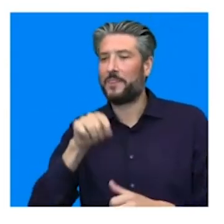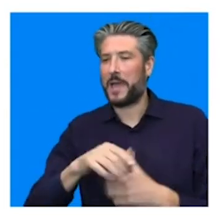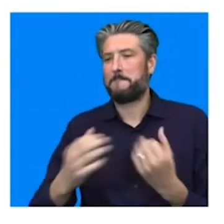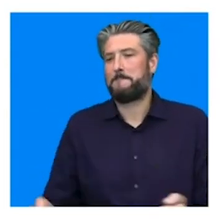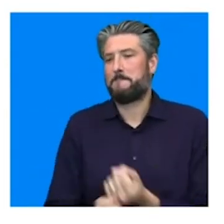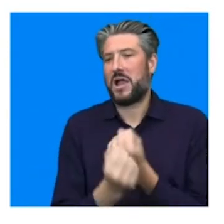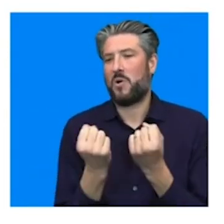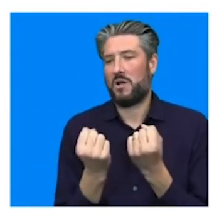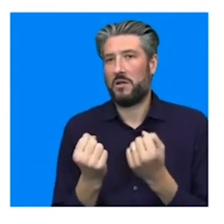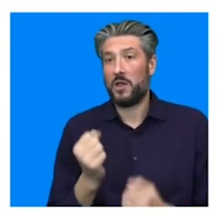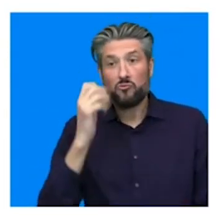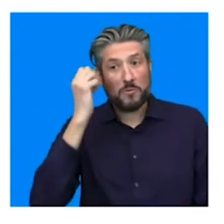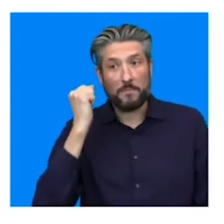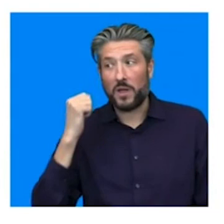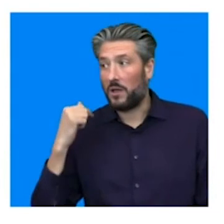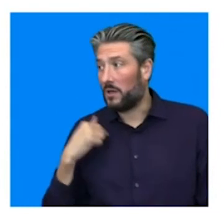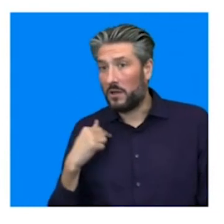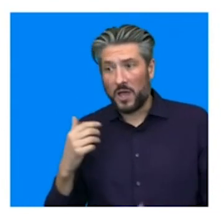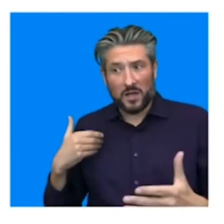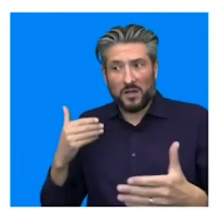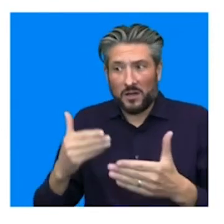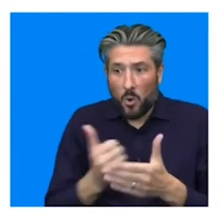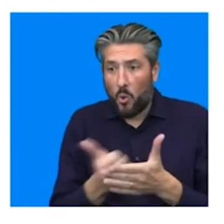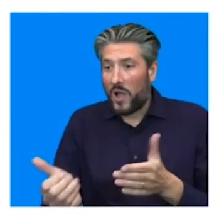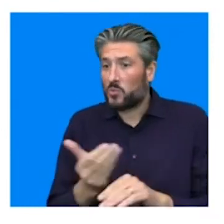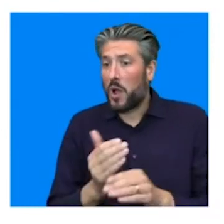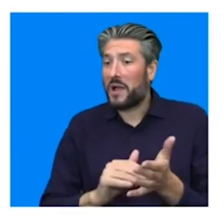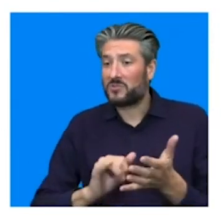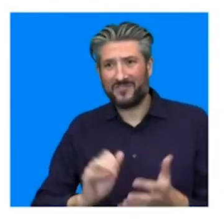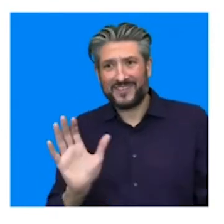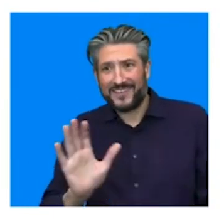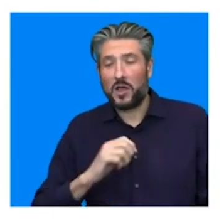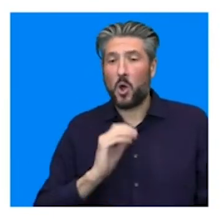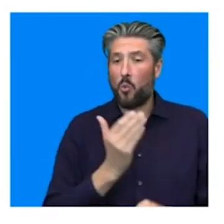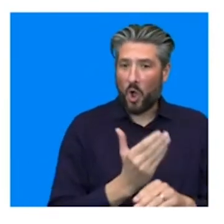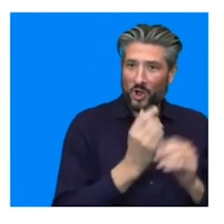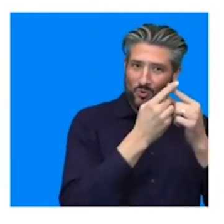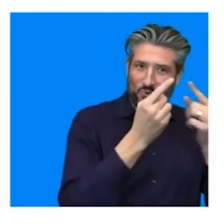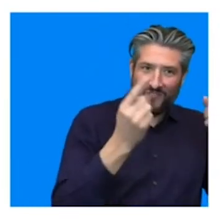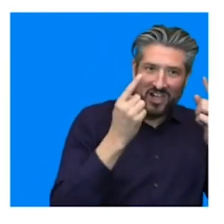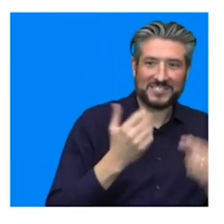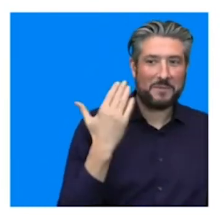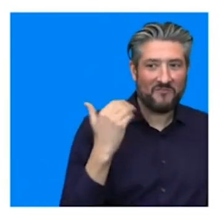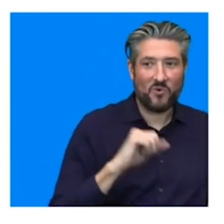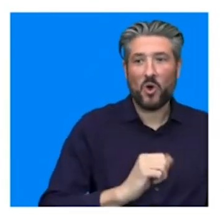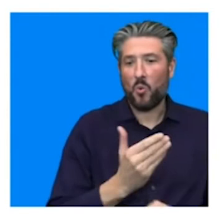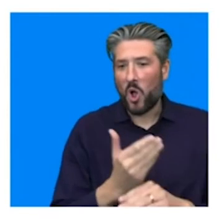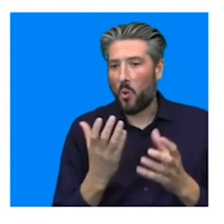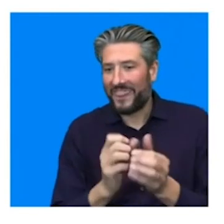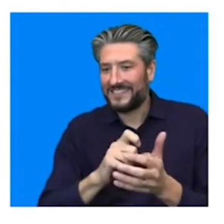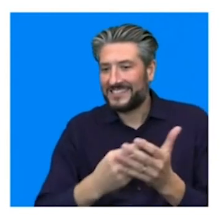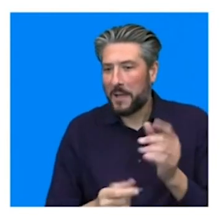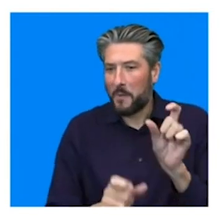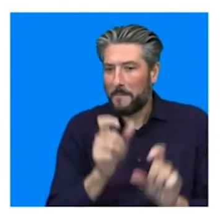I didn't always work for Microsoft, right? You know, I worked in the universities with people with disabilities using the tech. I just kind of find